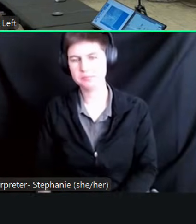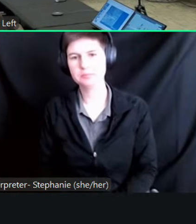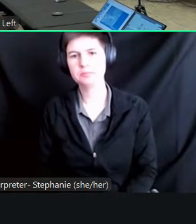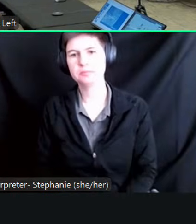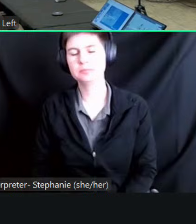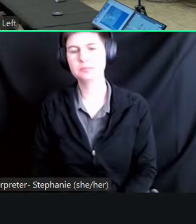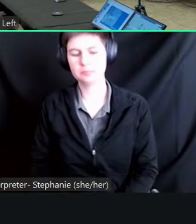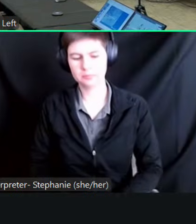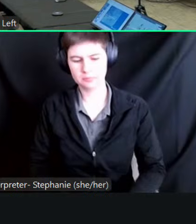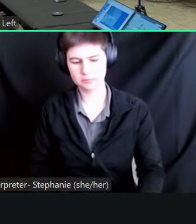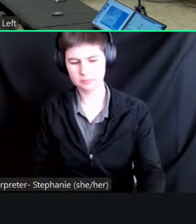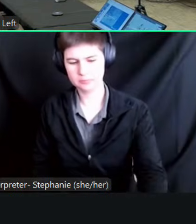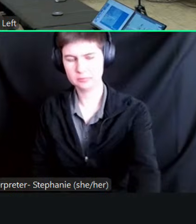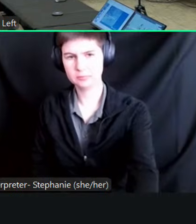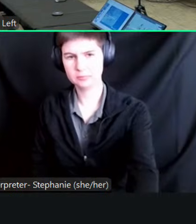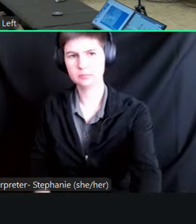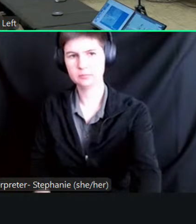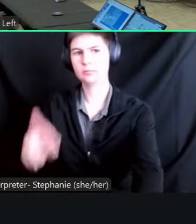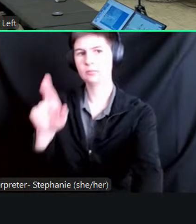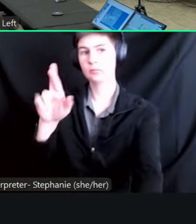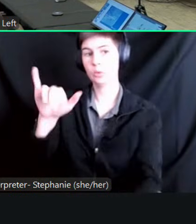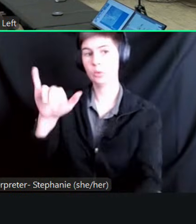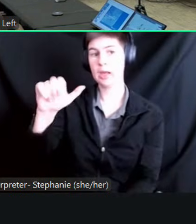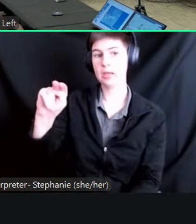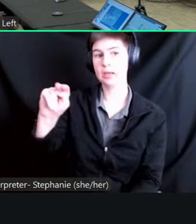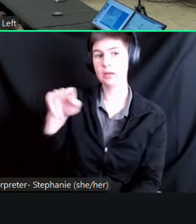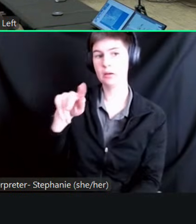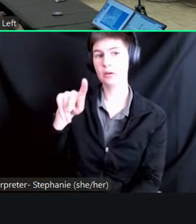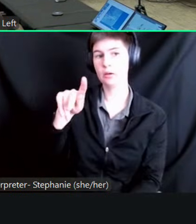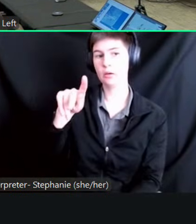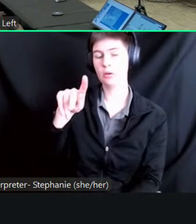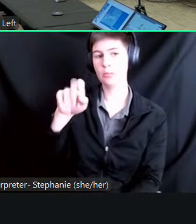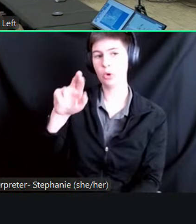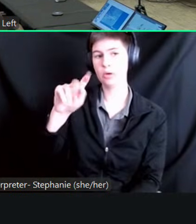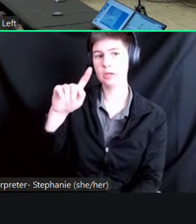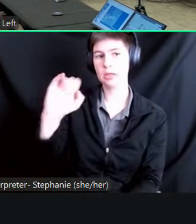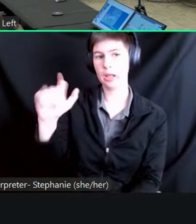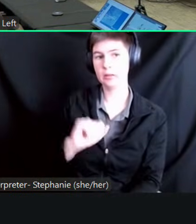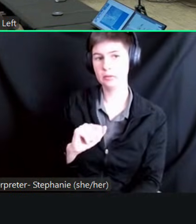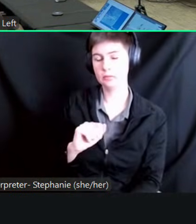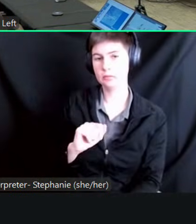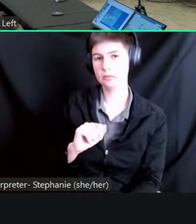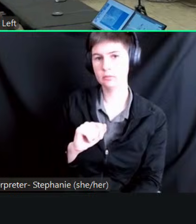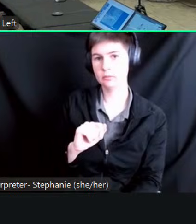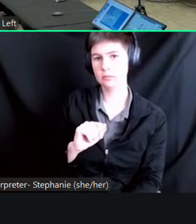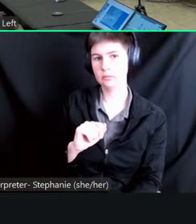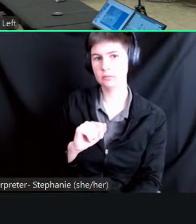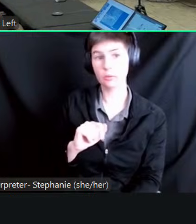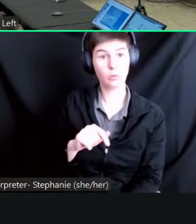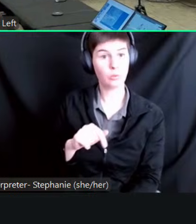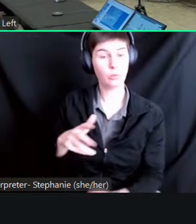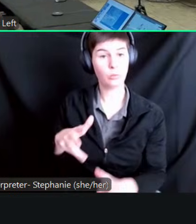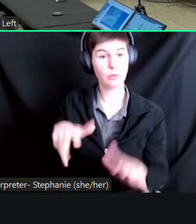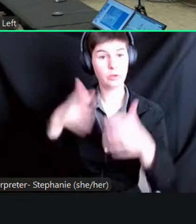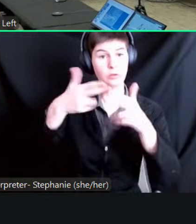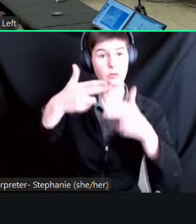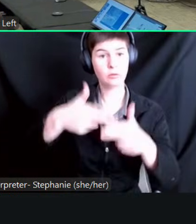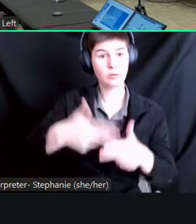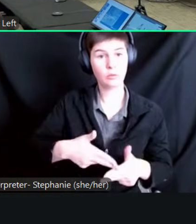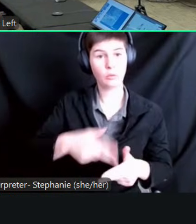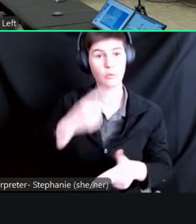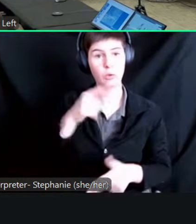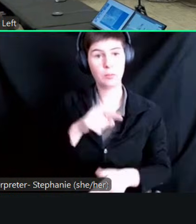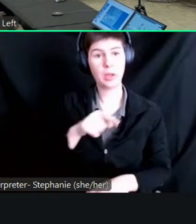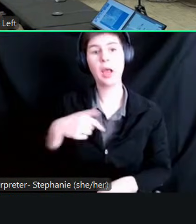So Ryan Purnell. no, it's a student member. Yep. Oh, do we not call the roll for student? I'm doing